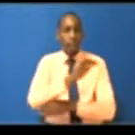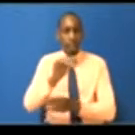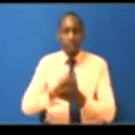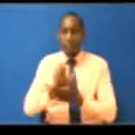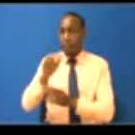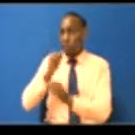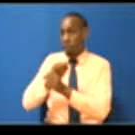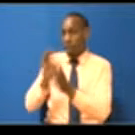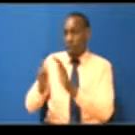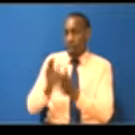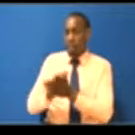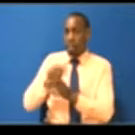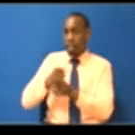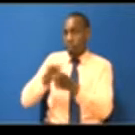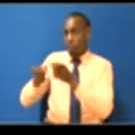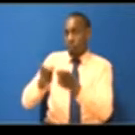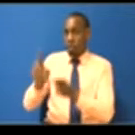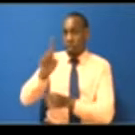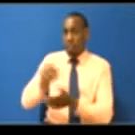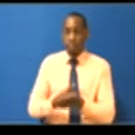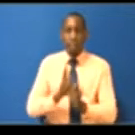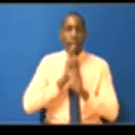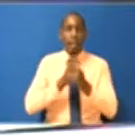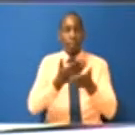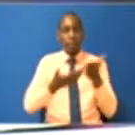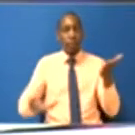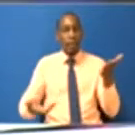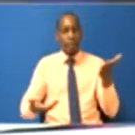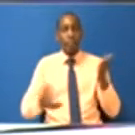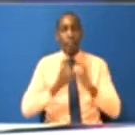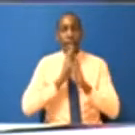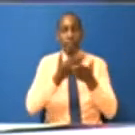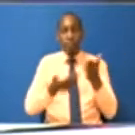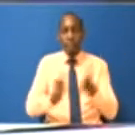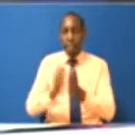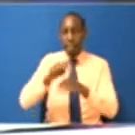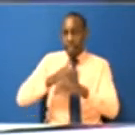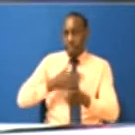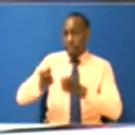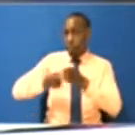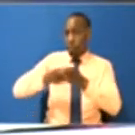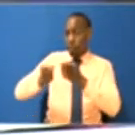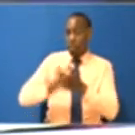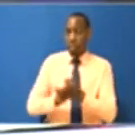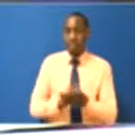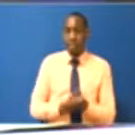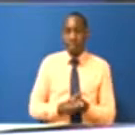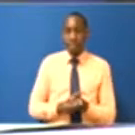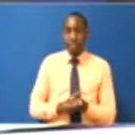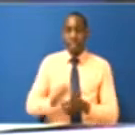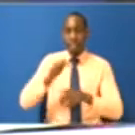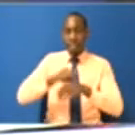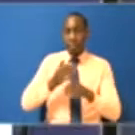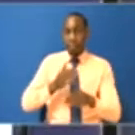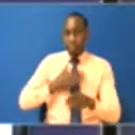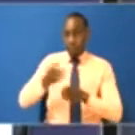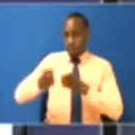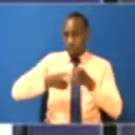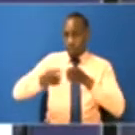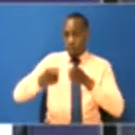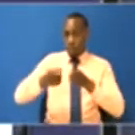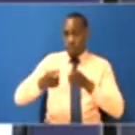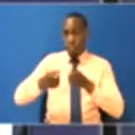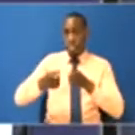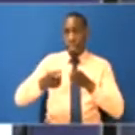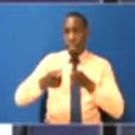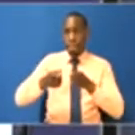did you perform during your tenure well the records are there it is during my tenure it is during my tenure